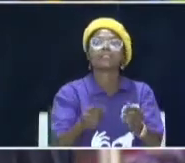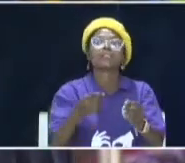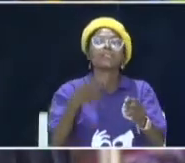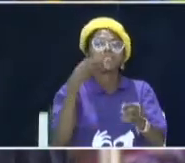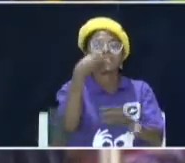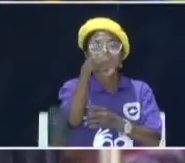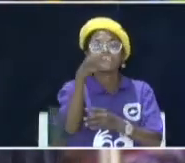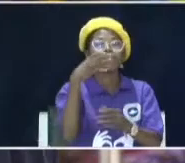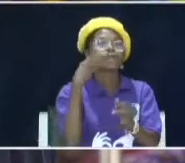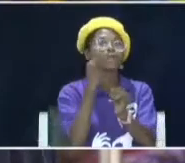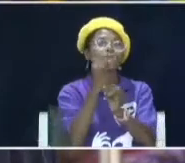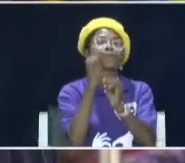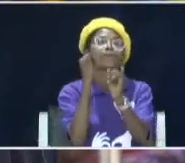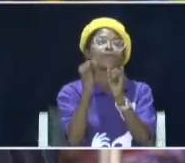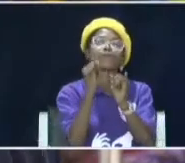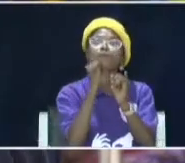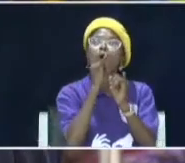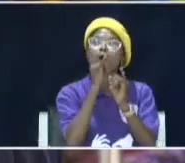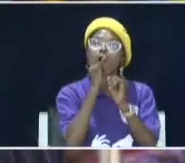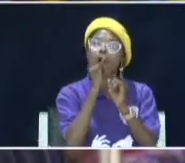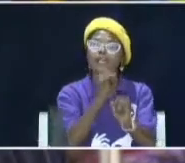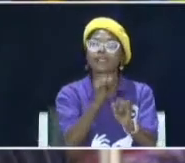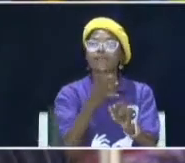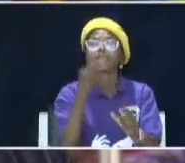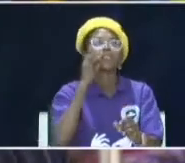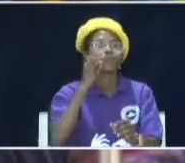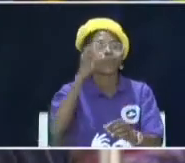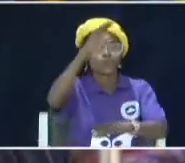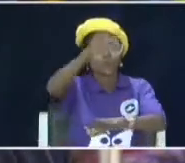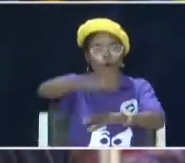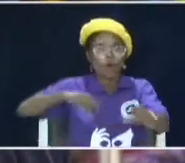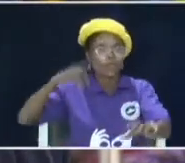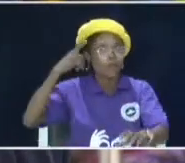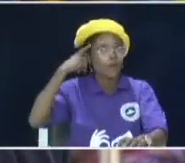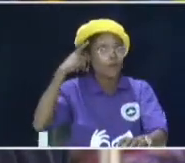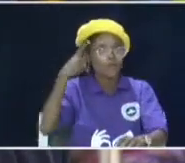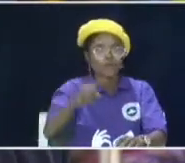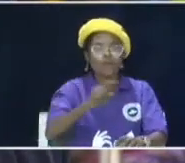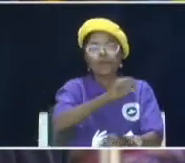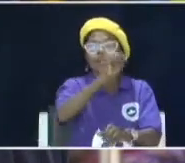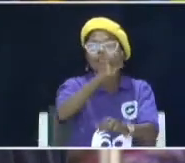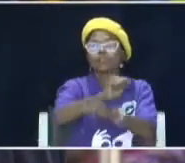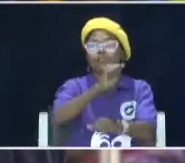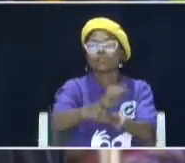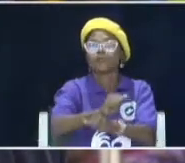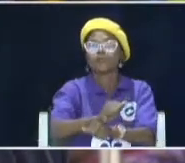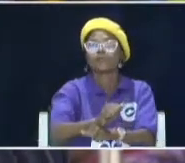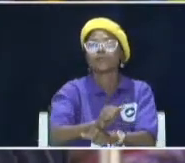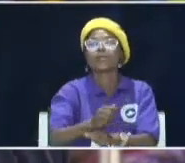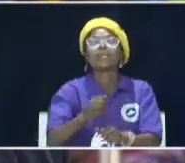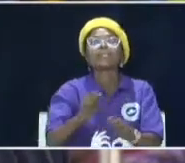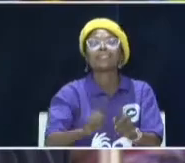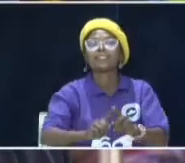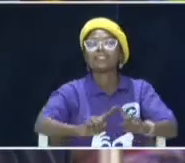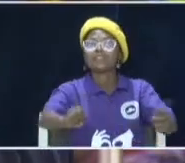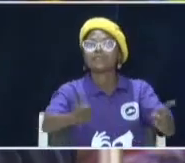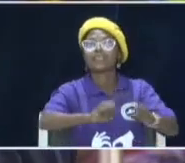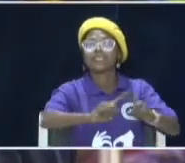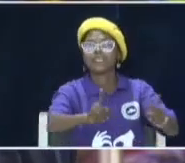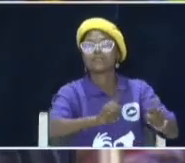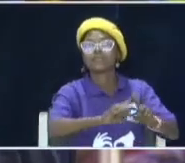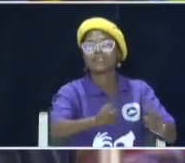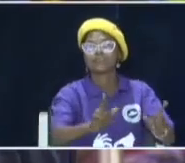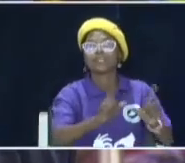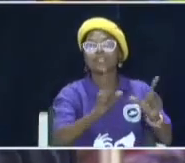after, she was called for a job interview. At each stage of the interview, she took